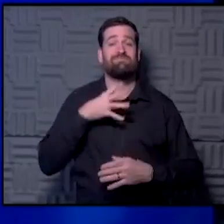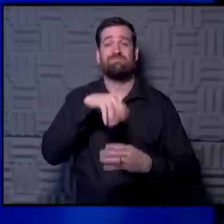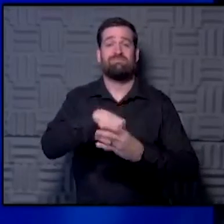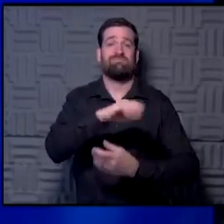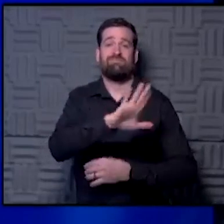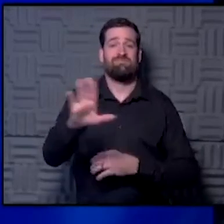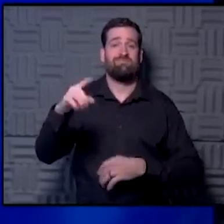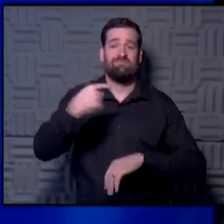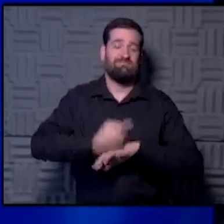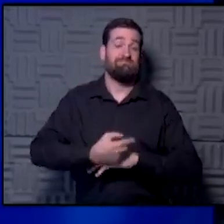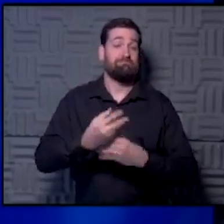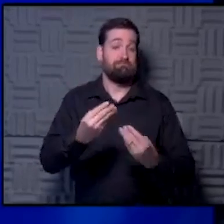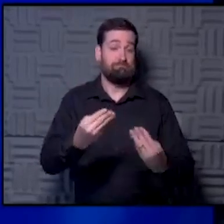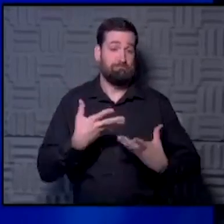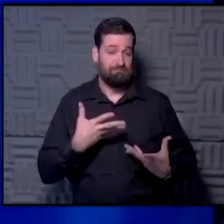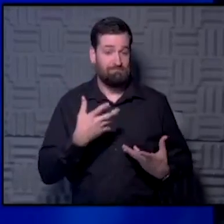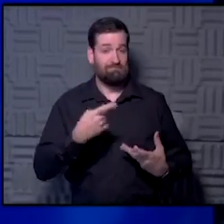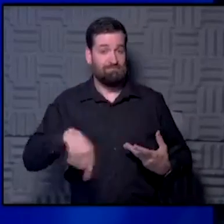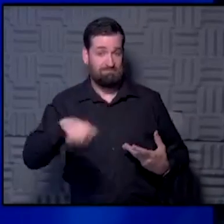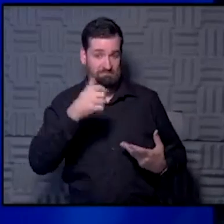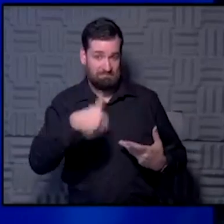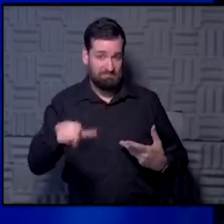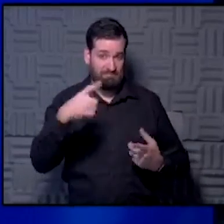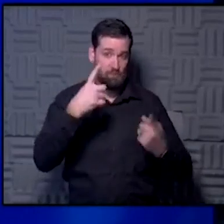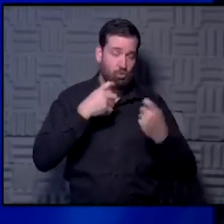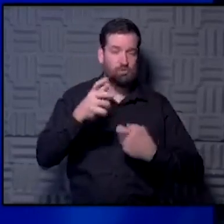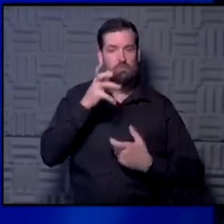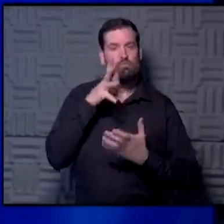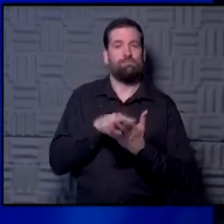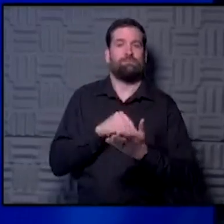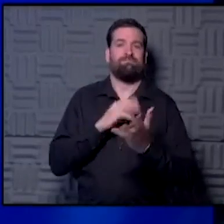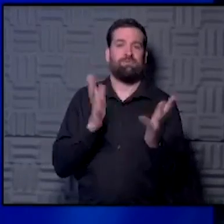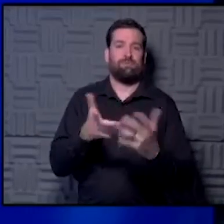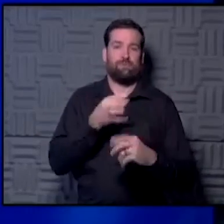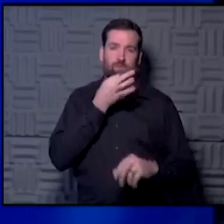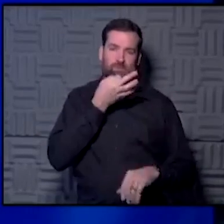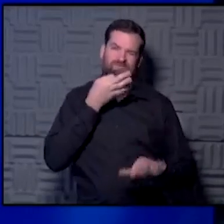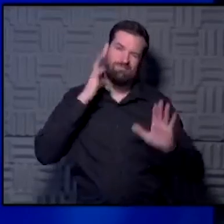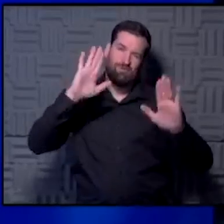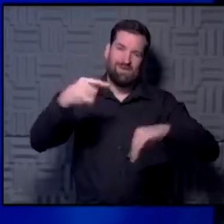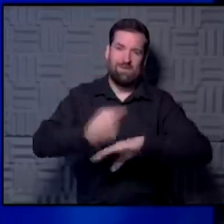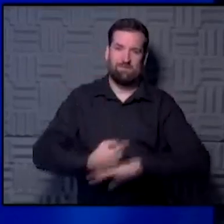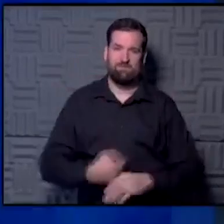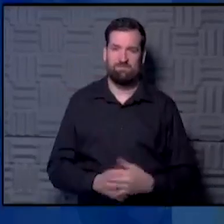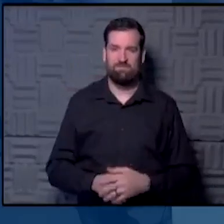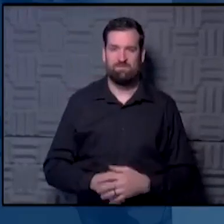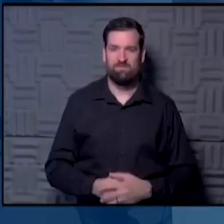your day. Let us know if you have questions, and we'll learn and talk with you soon. Have a great day.